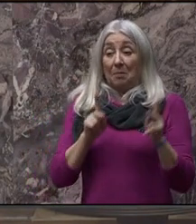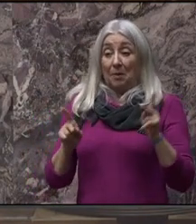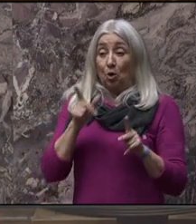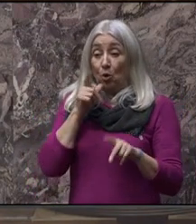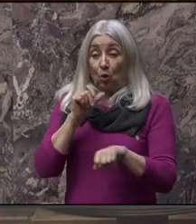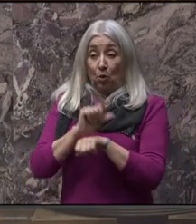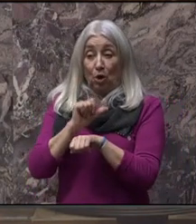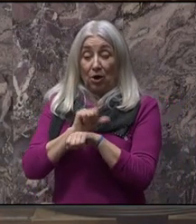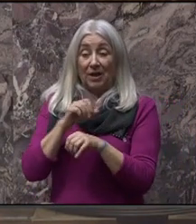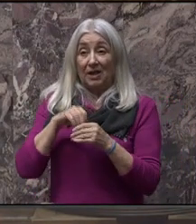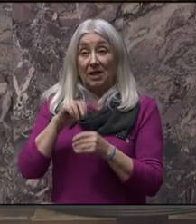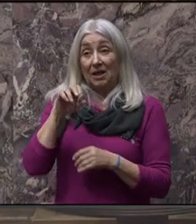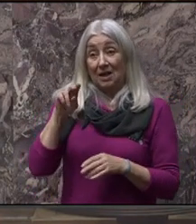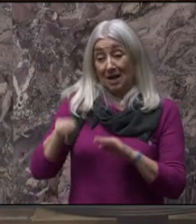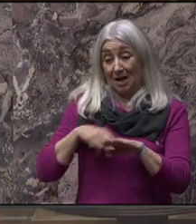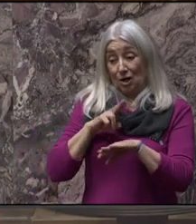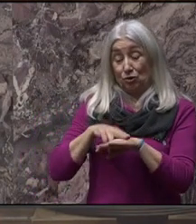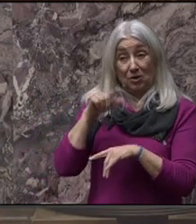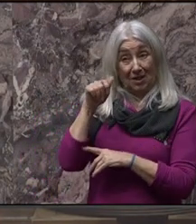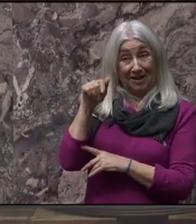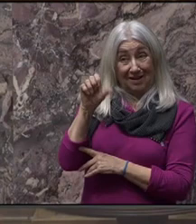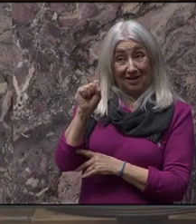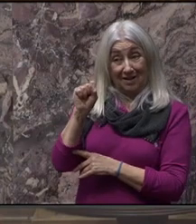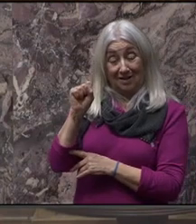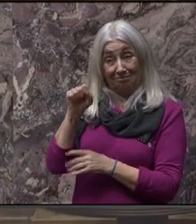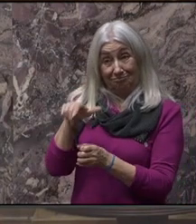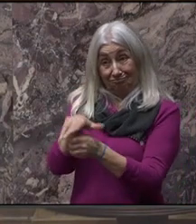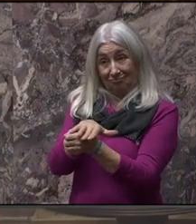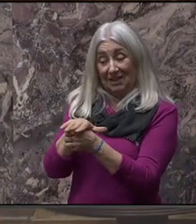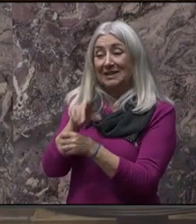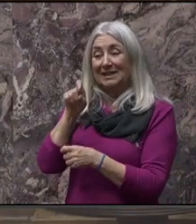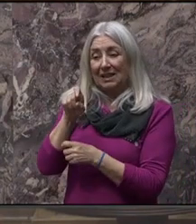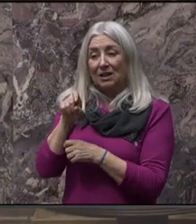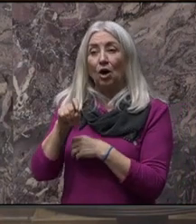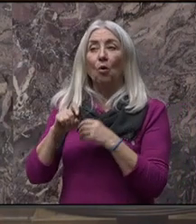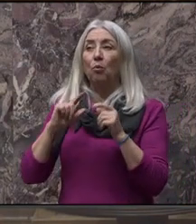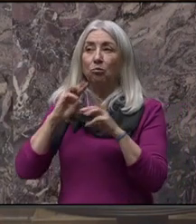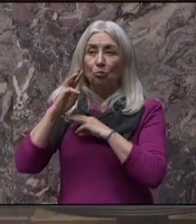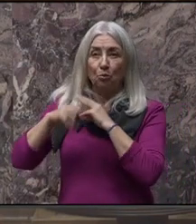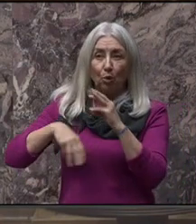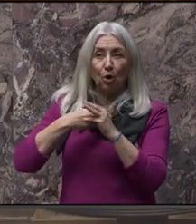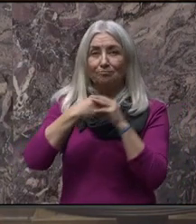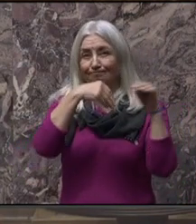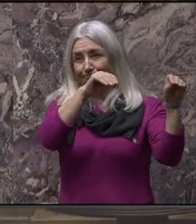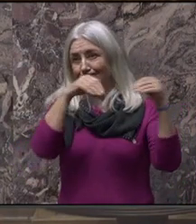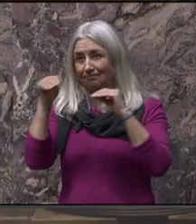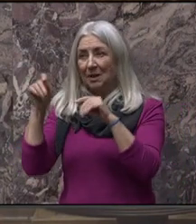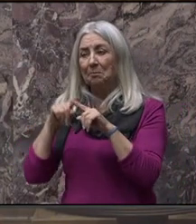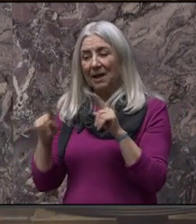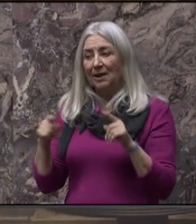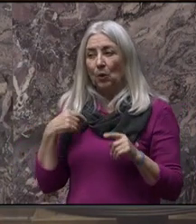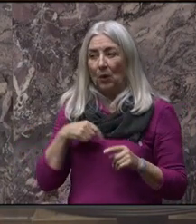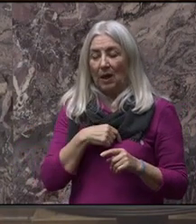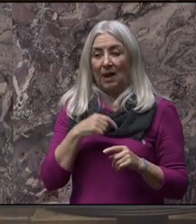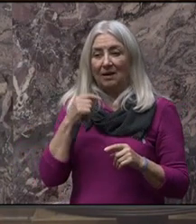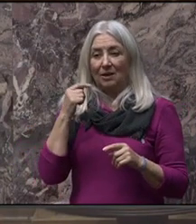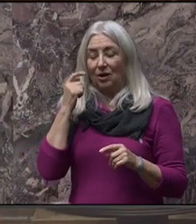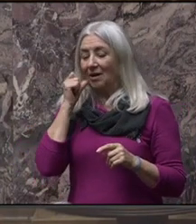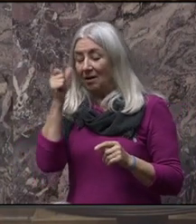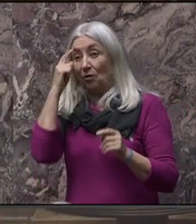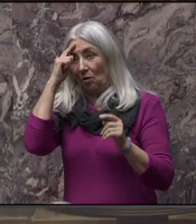clean natural gas sector need global markets to thrive. But unforeseen headwinds have